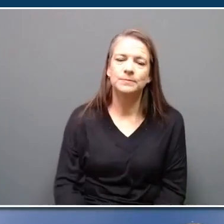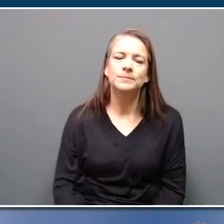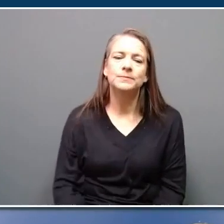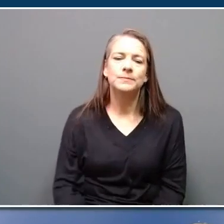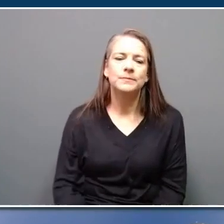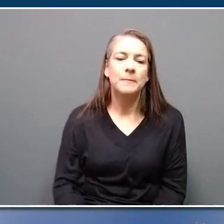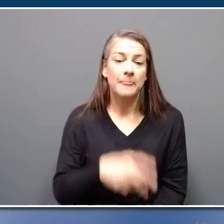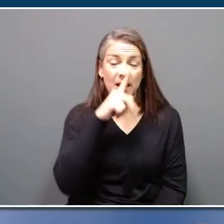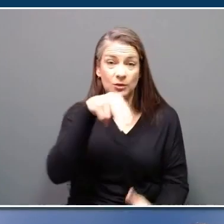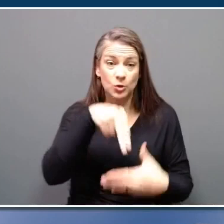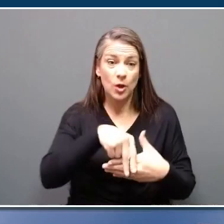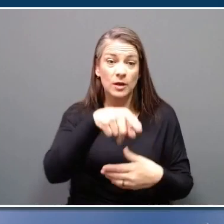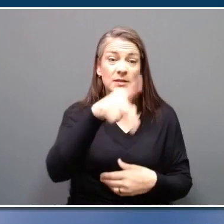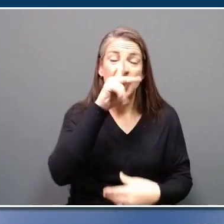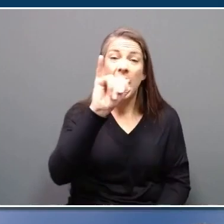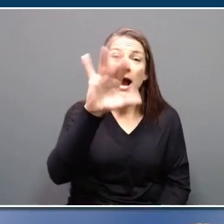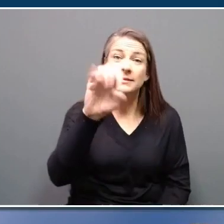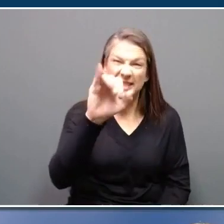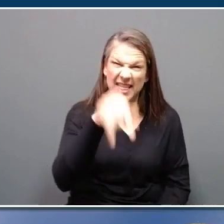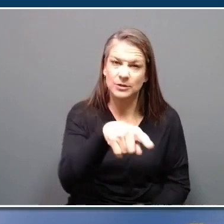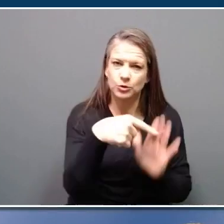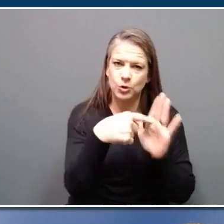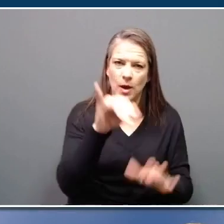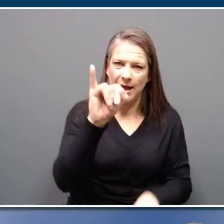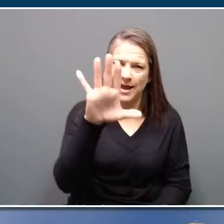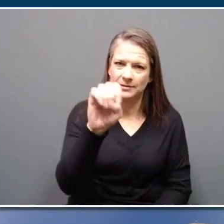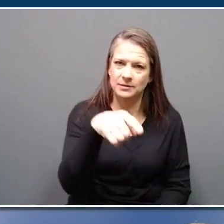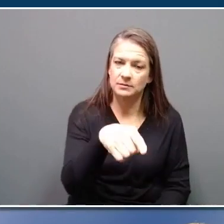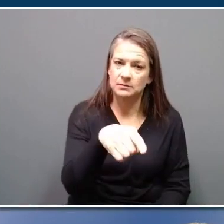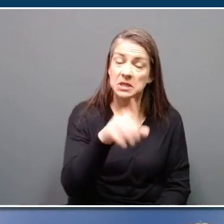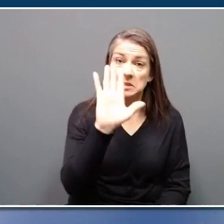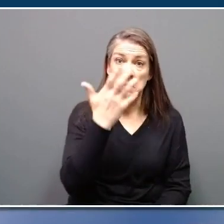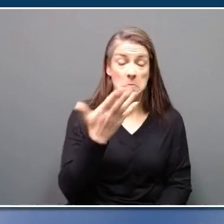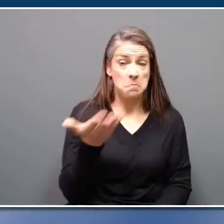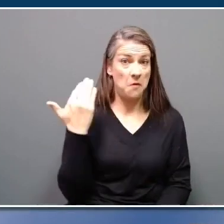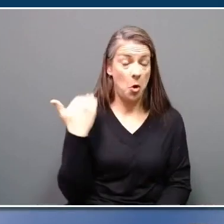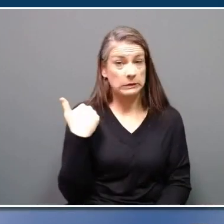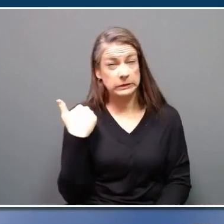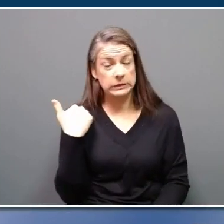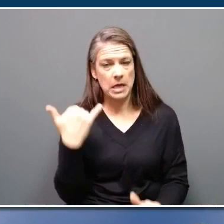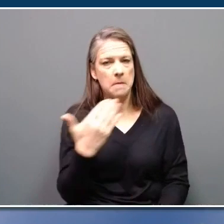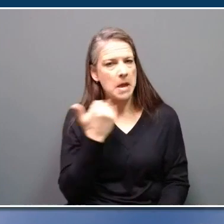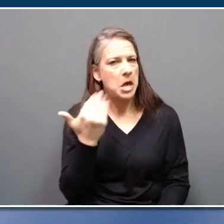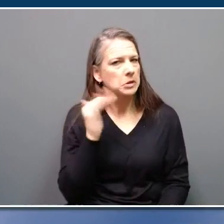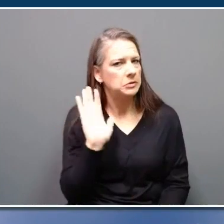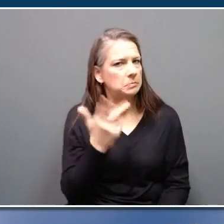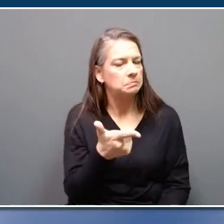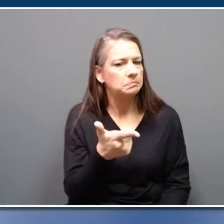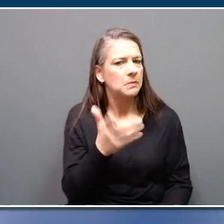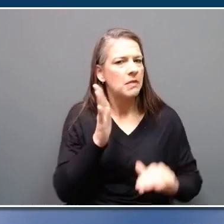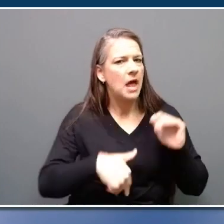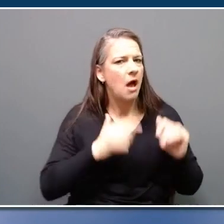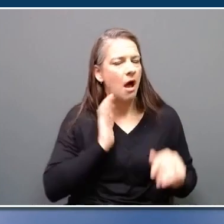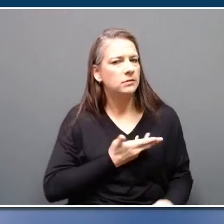much ice we're going to get or likely to get. This is better than what the forecast was a day ago for what we thought we'd see. So